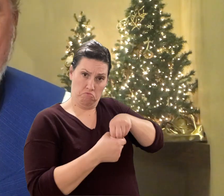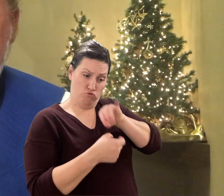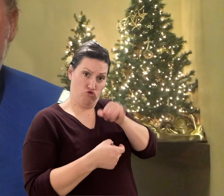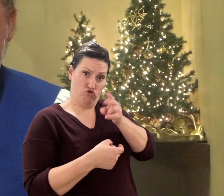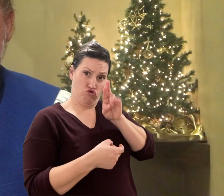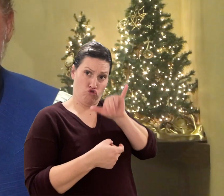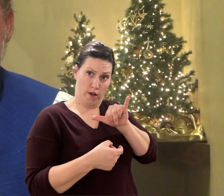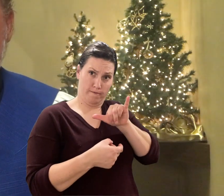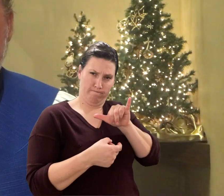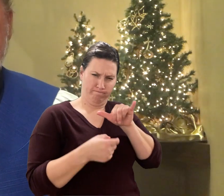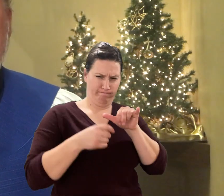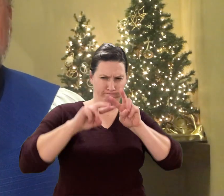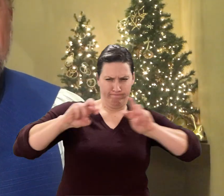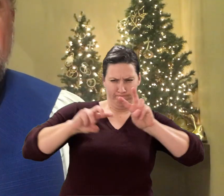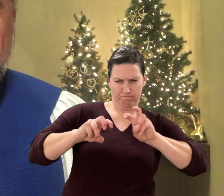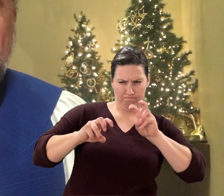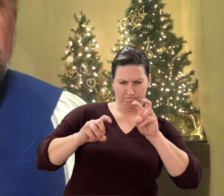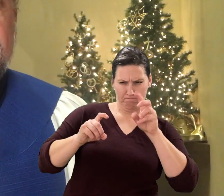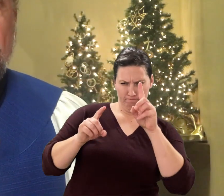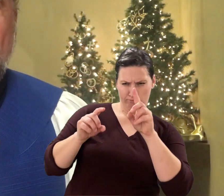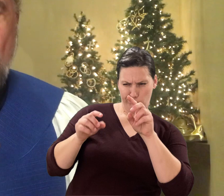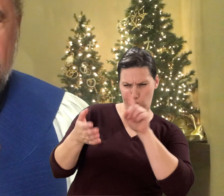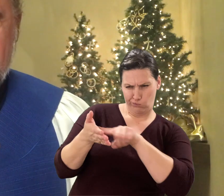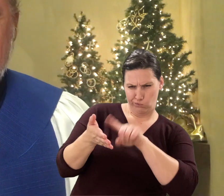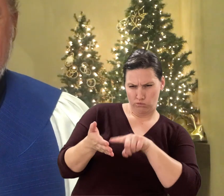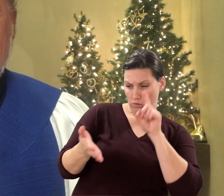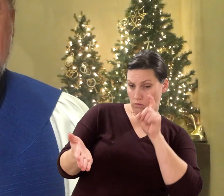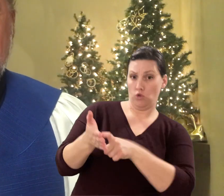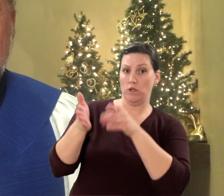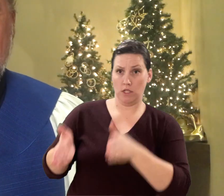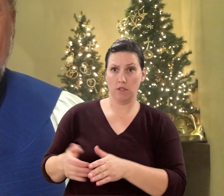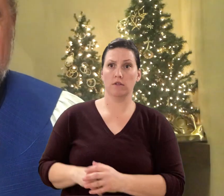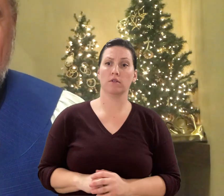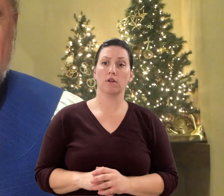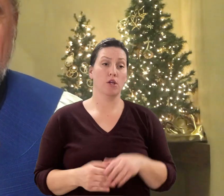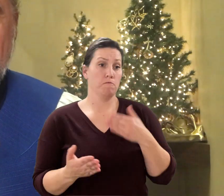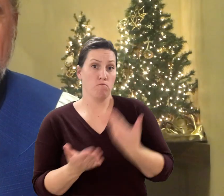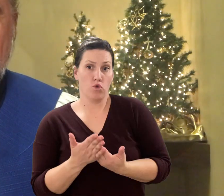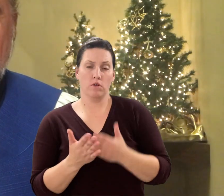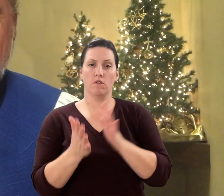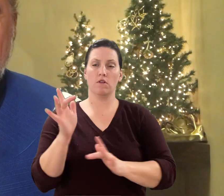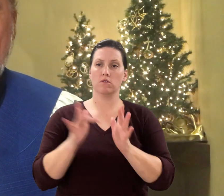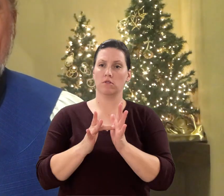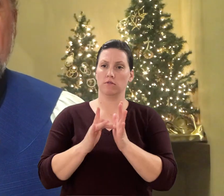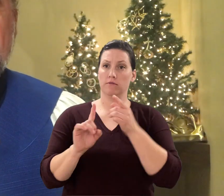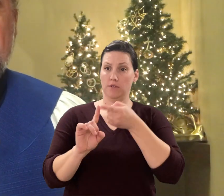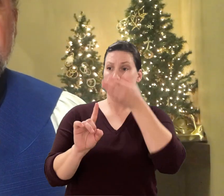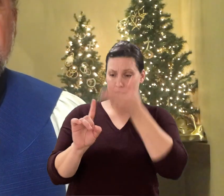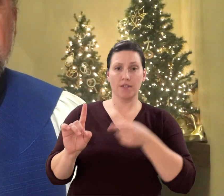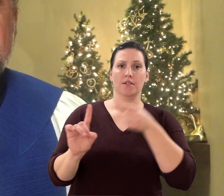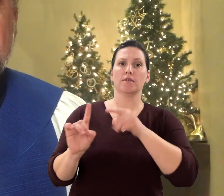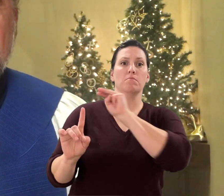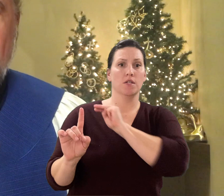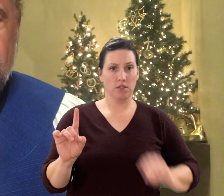jury box. And let's take a look at some of the witnesses from Scripture that prove that